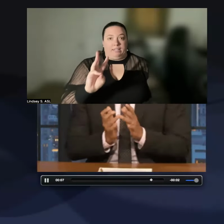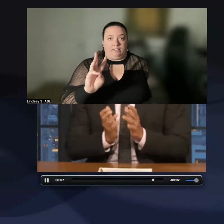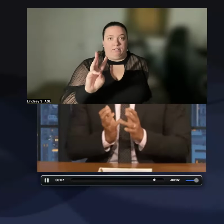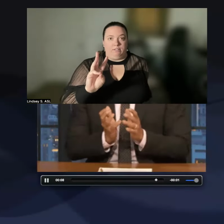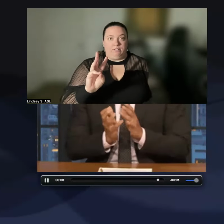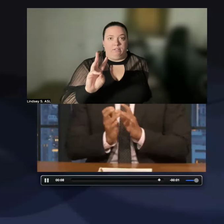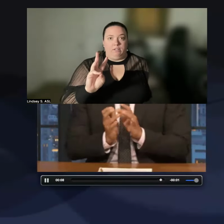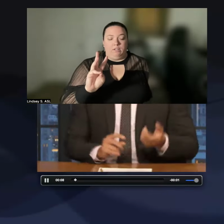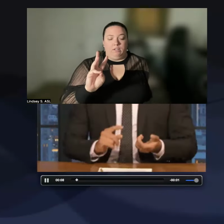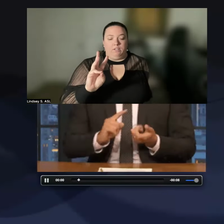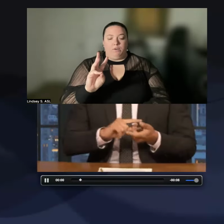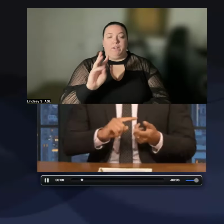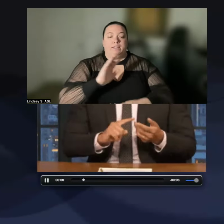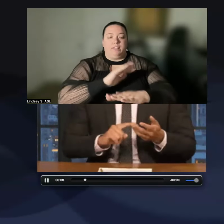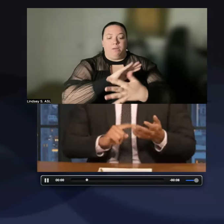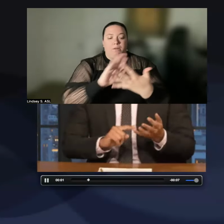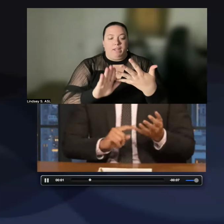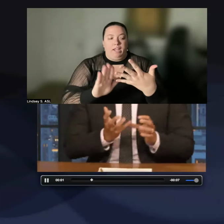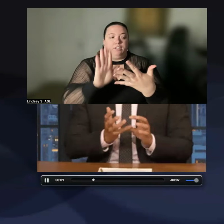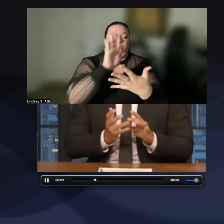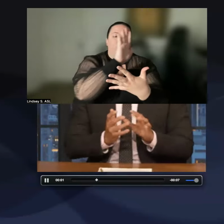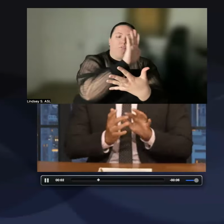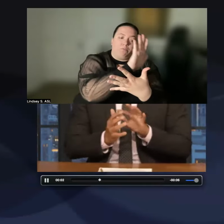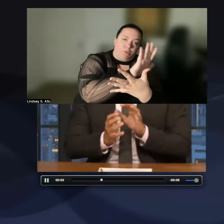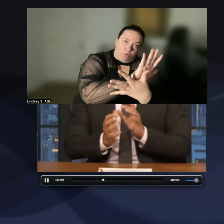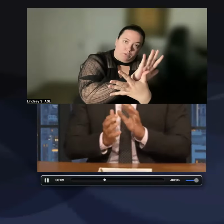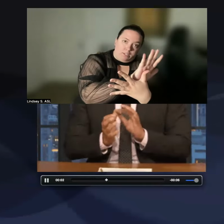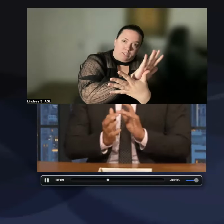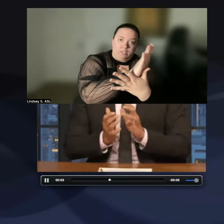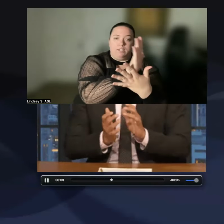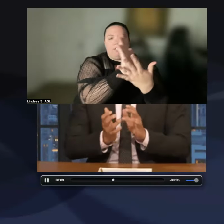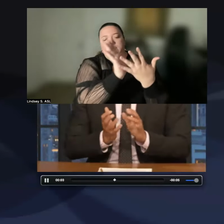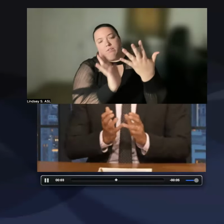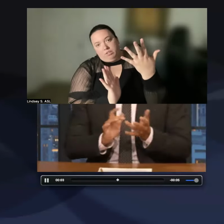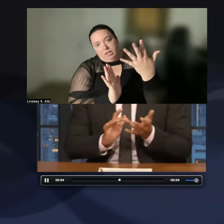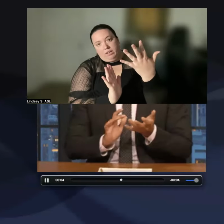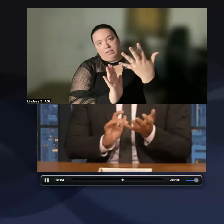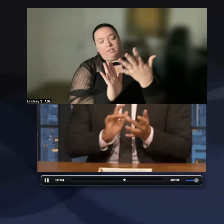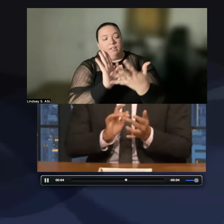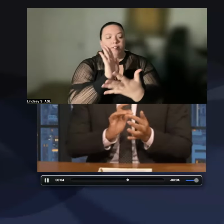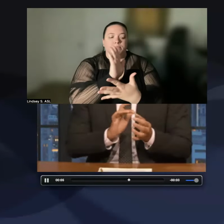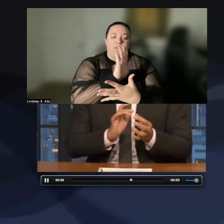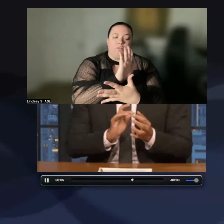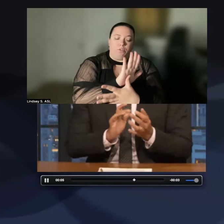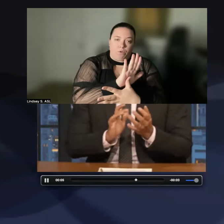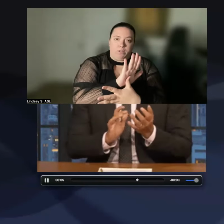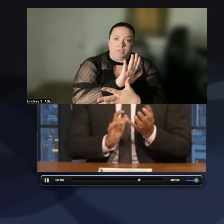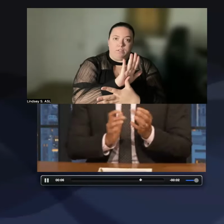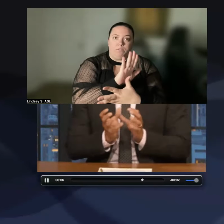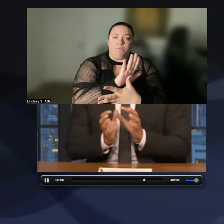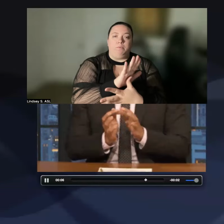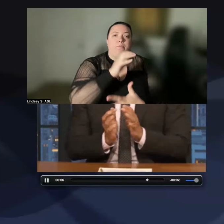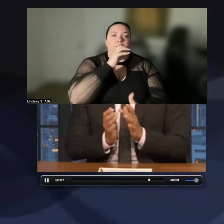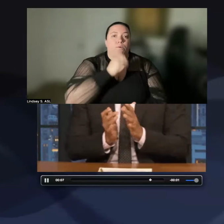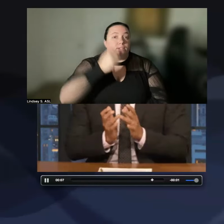would be 6. So when I set that up on my hand, you always go from the oldest down to the youngest. And so the